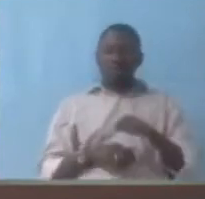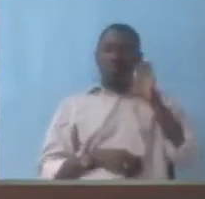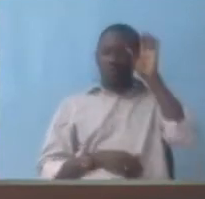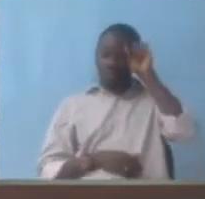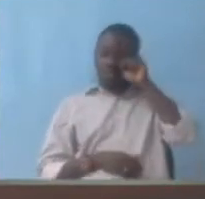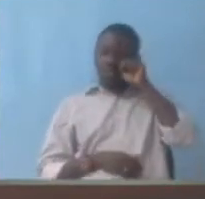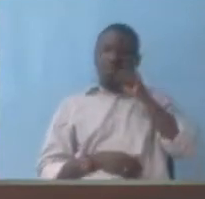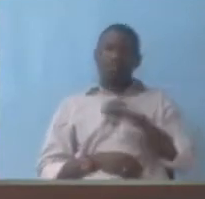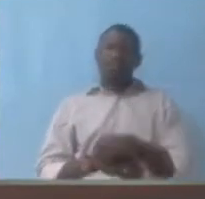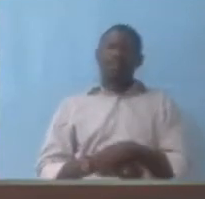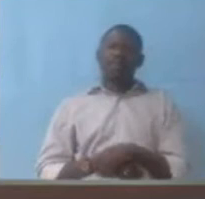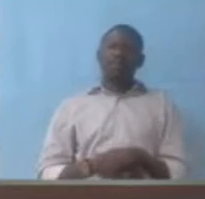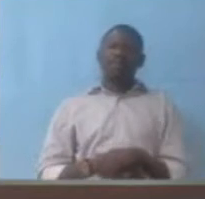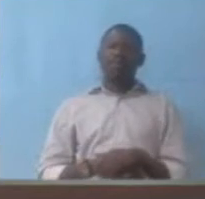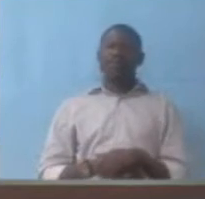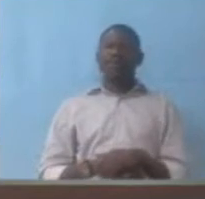actions.